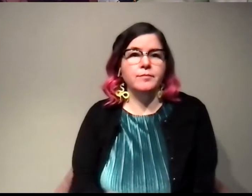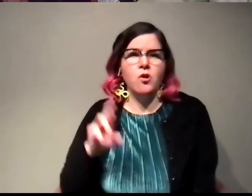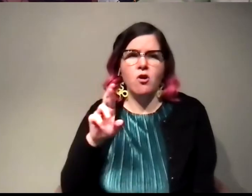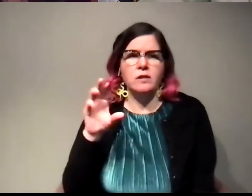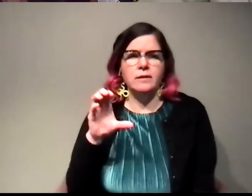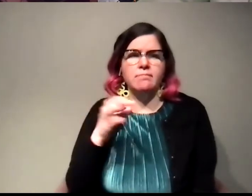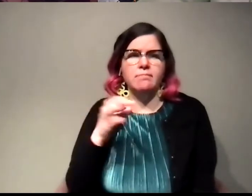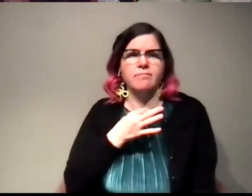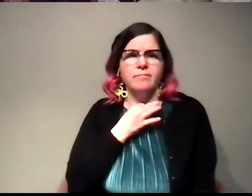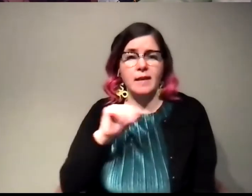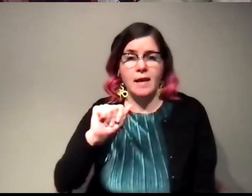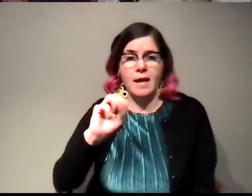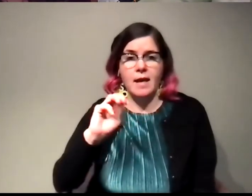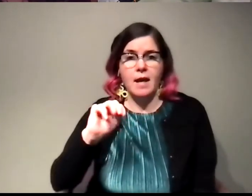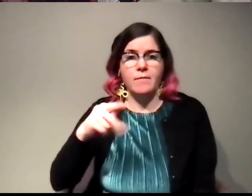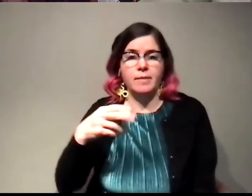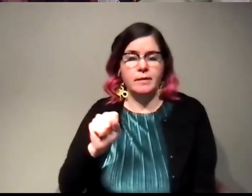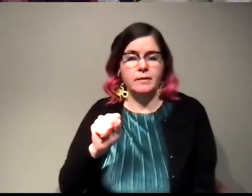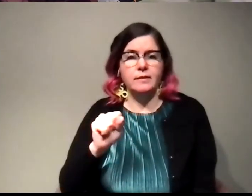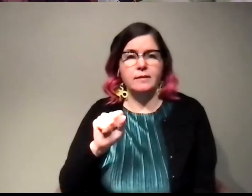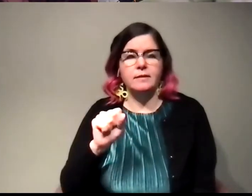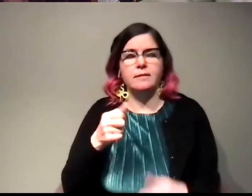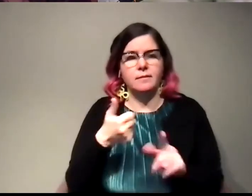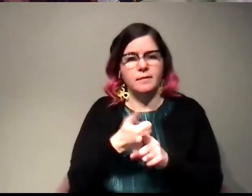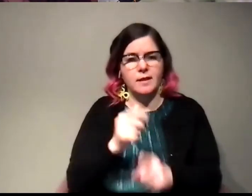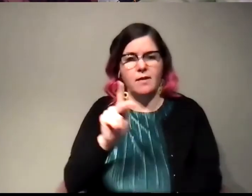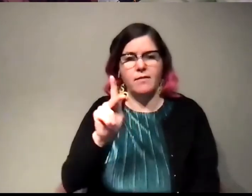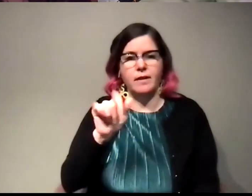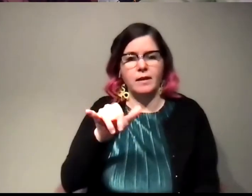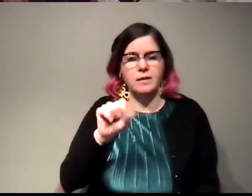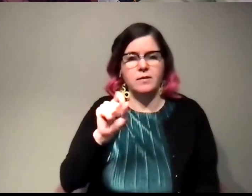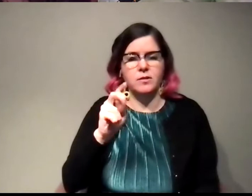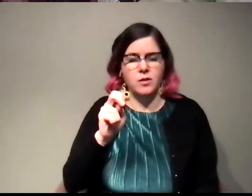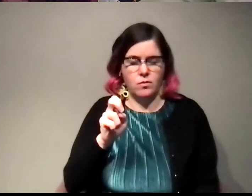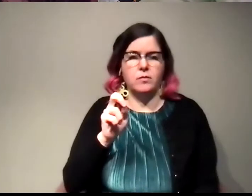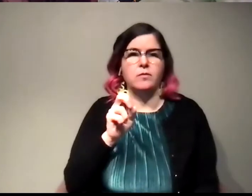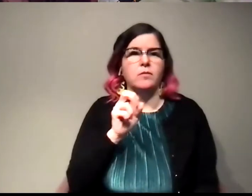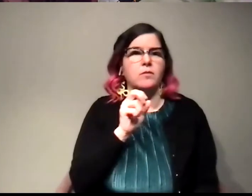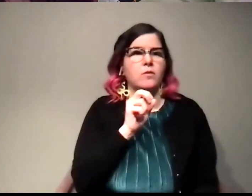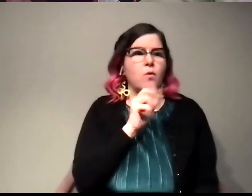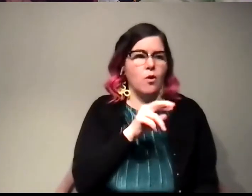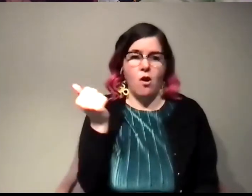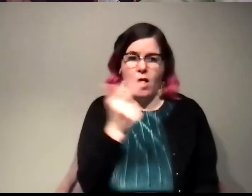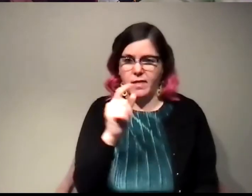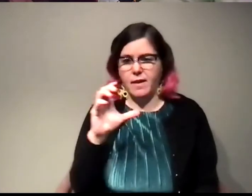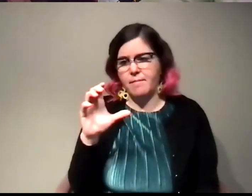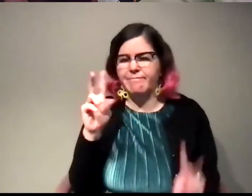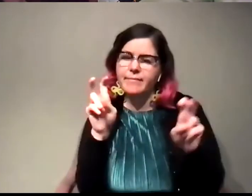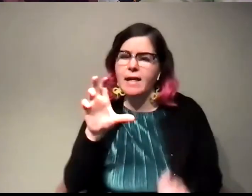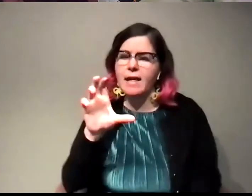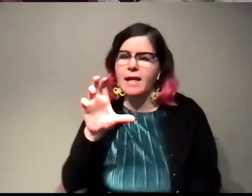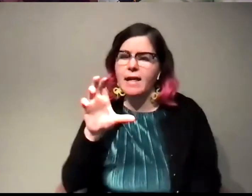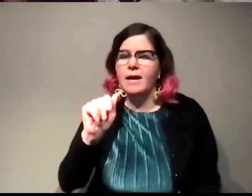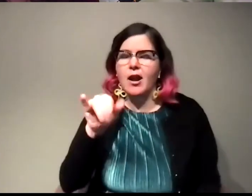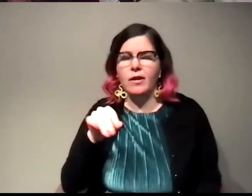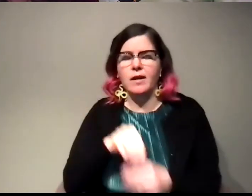any amphibians that are keystone species, or are all of them canaries in a coal mine? I don't know of any off the top of my